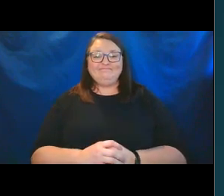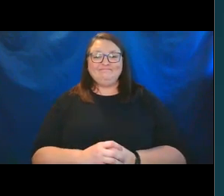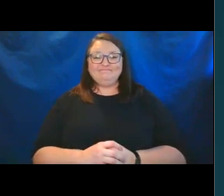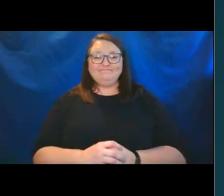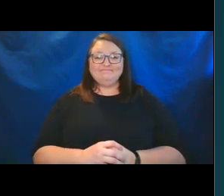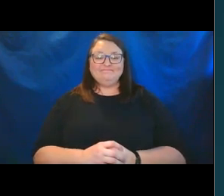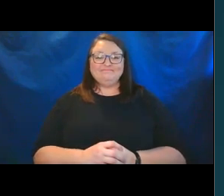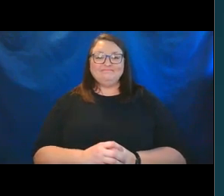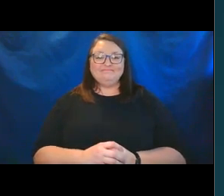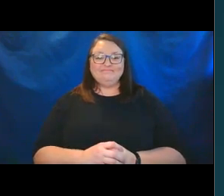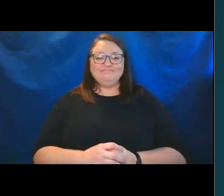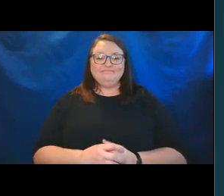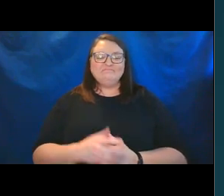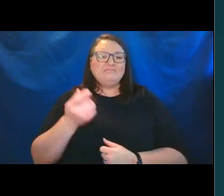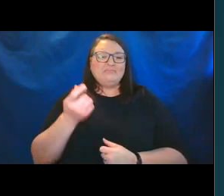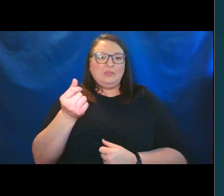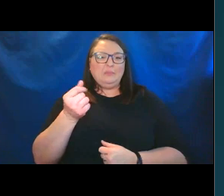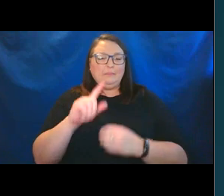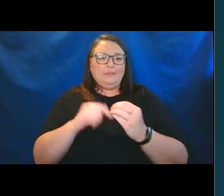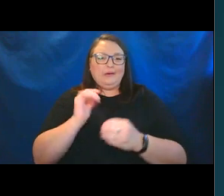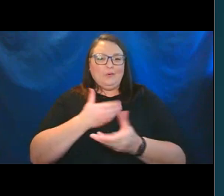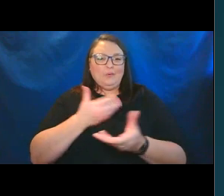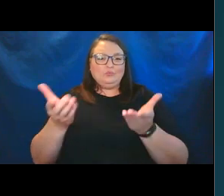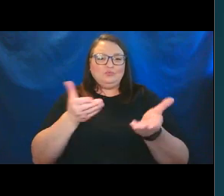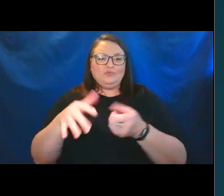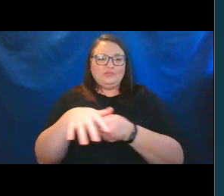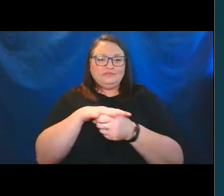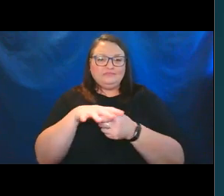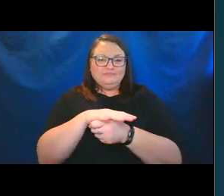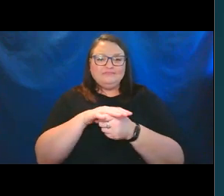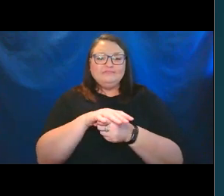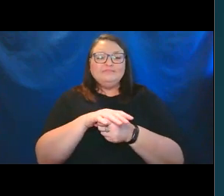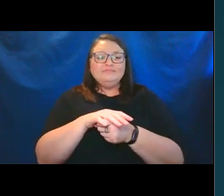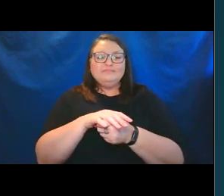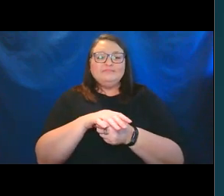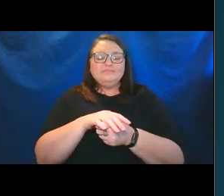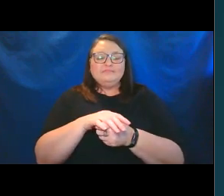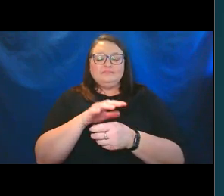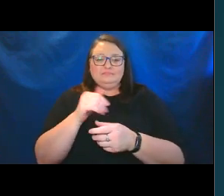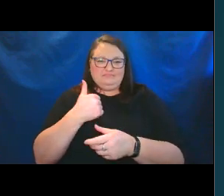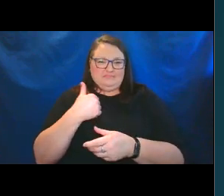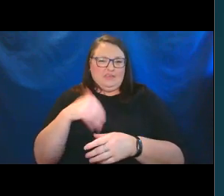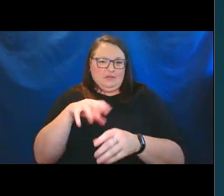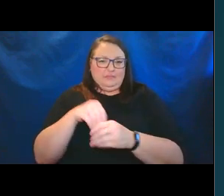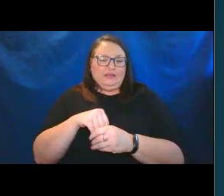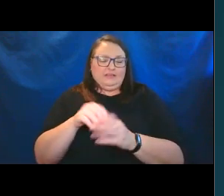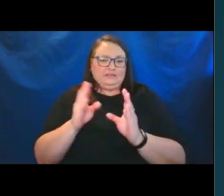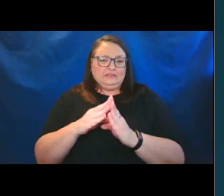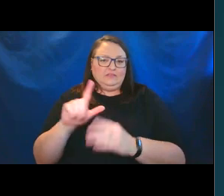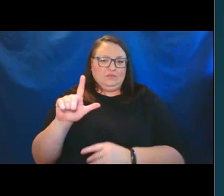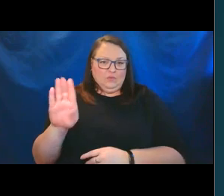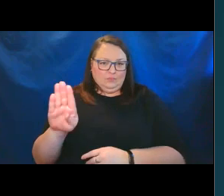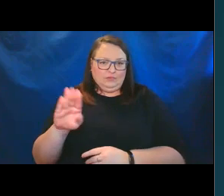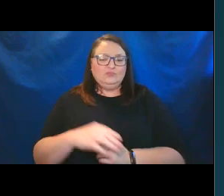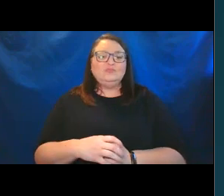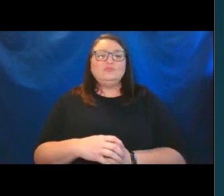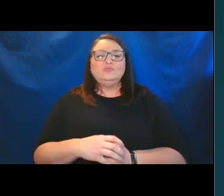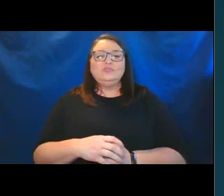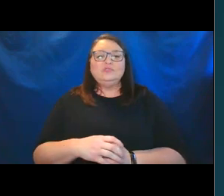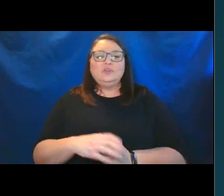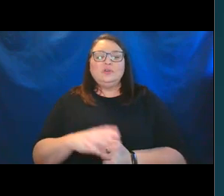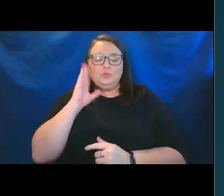And so just a little bit about our service area. We're in the city of Long Beach. I'm in the city of Long Beach, and we're going to be the backbone organization of